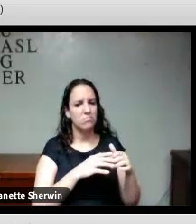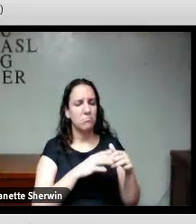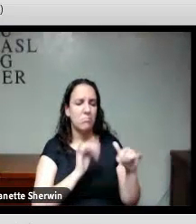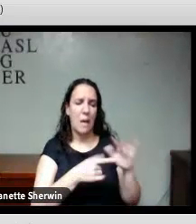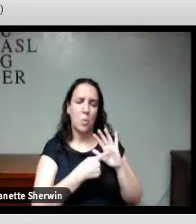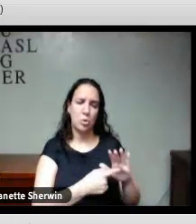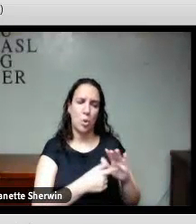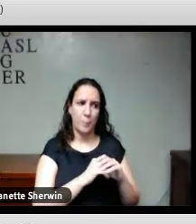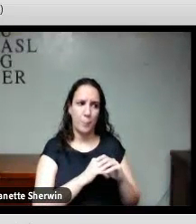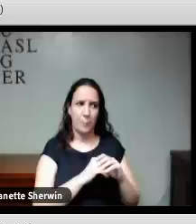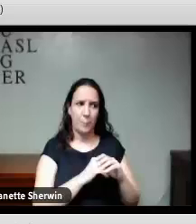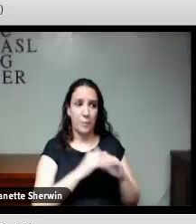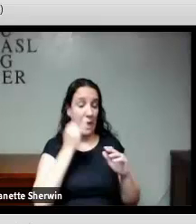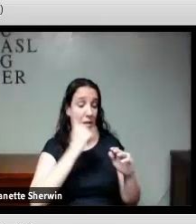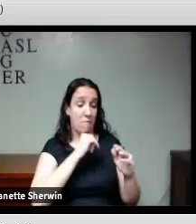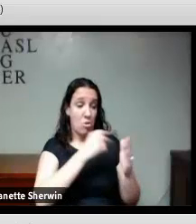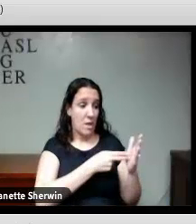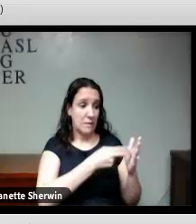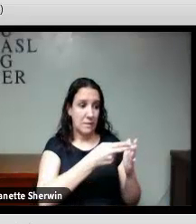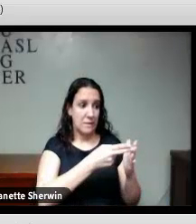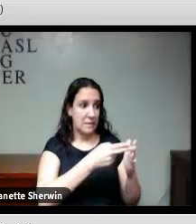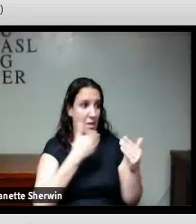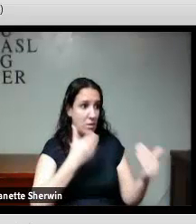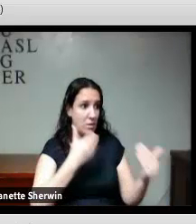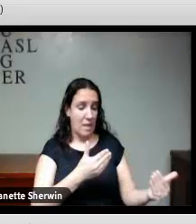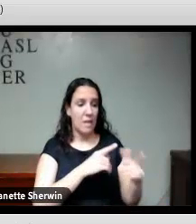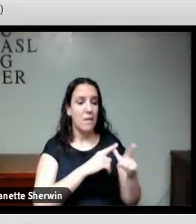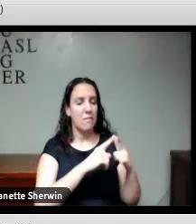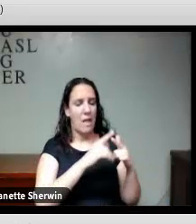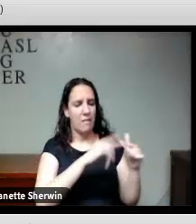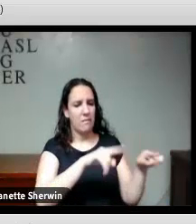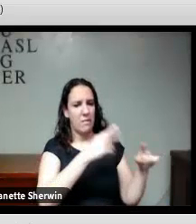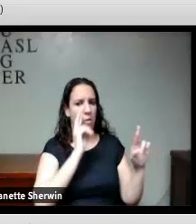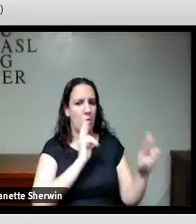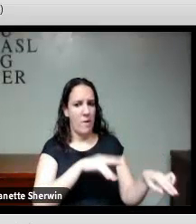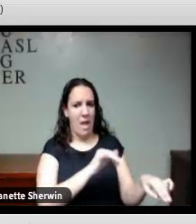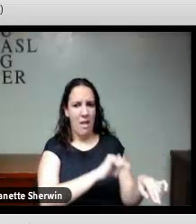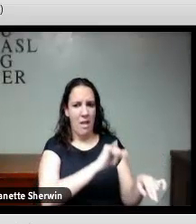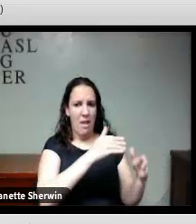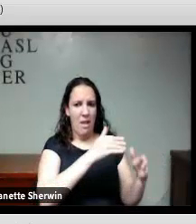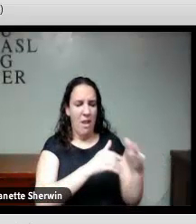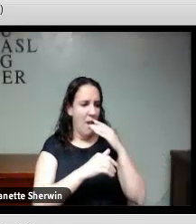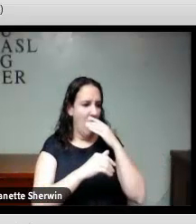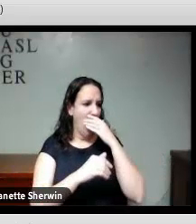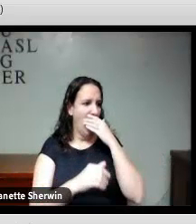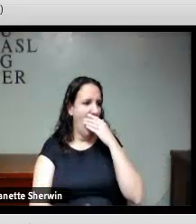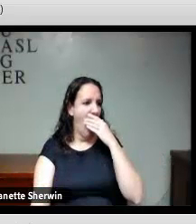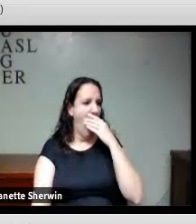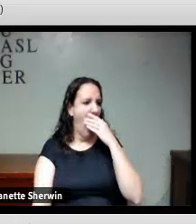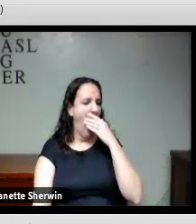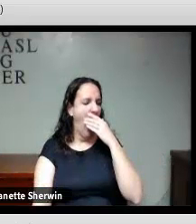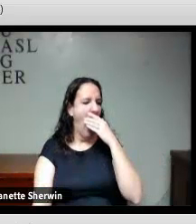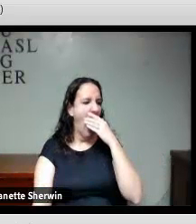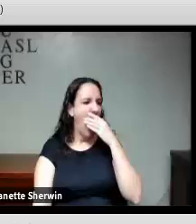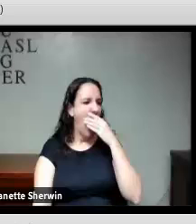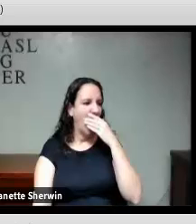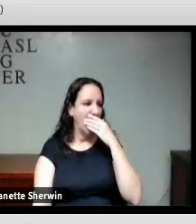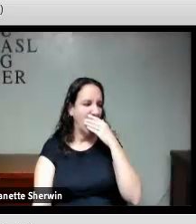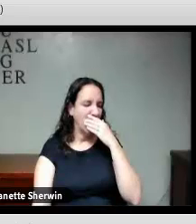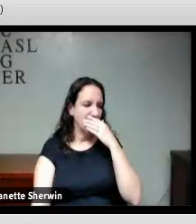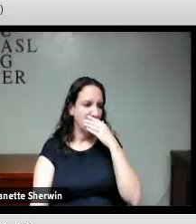them, that's what they're going to sense, and that's how they're going to react. And Adriana says that is followed then by they might not come back, or they